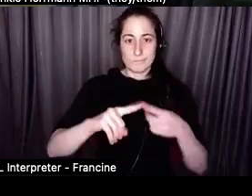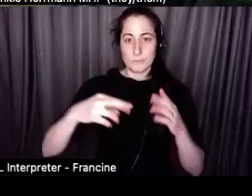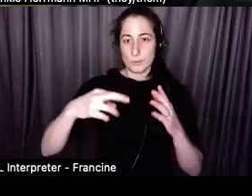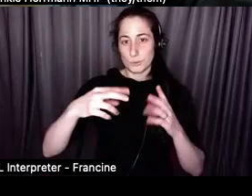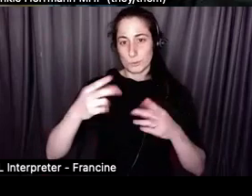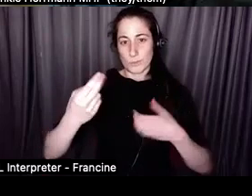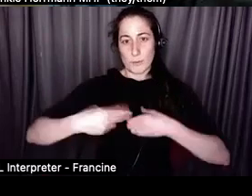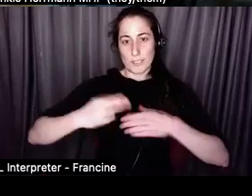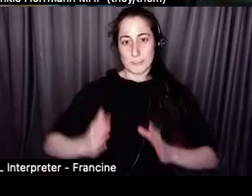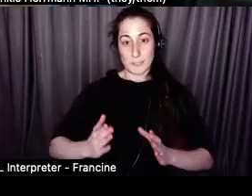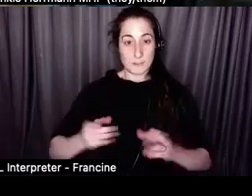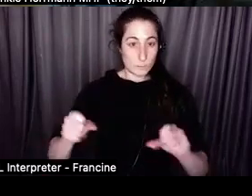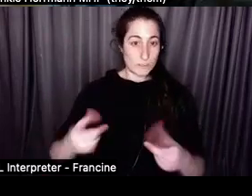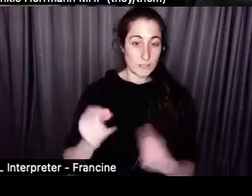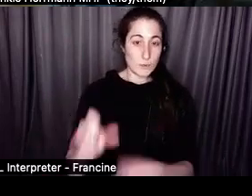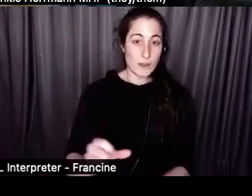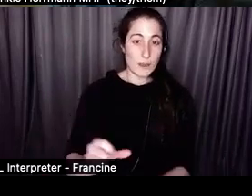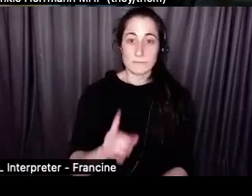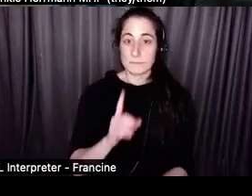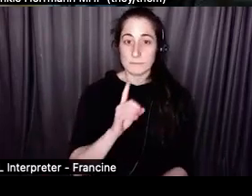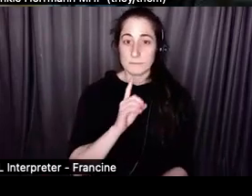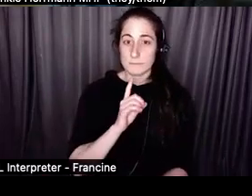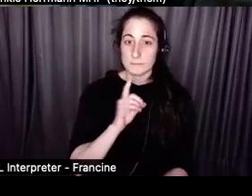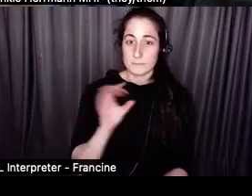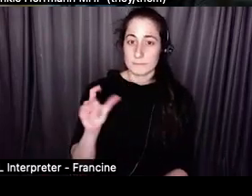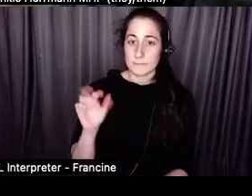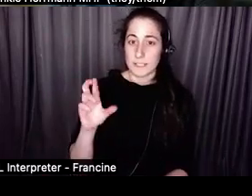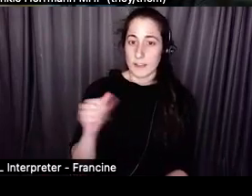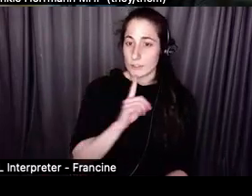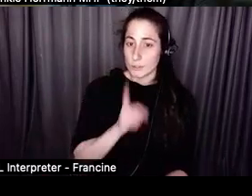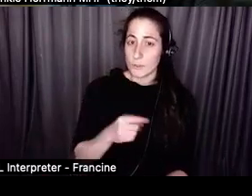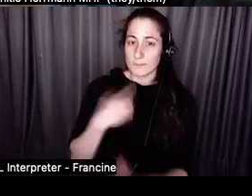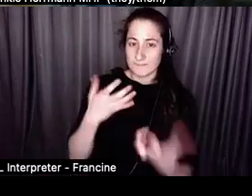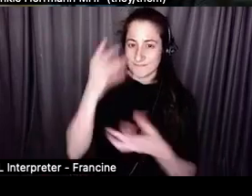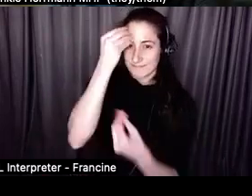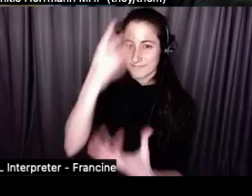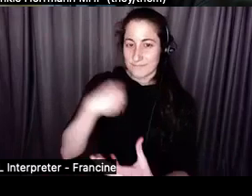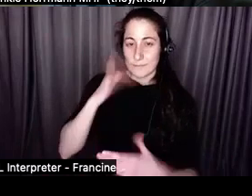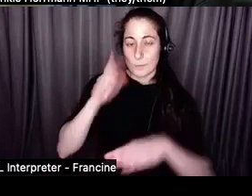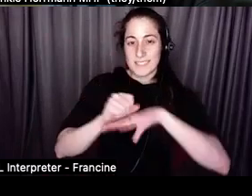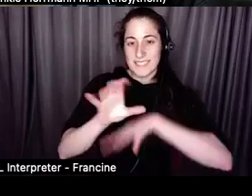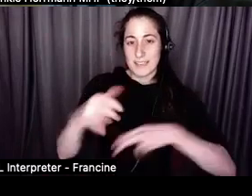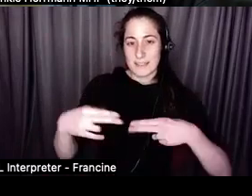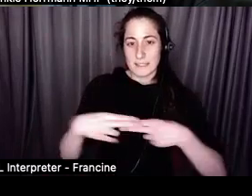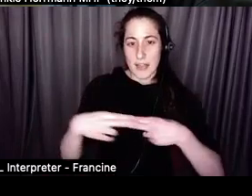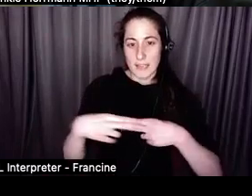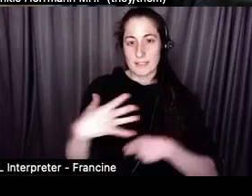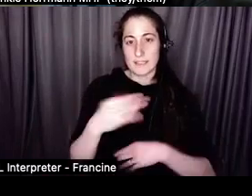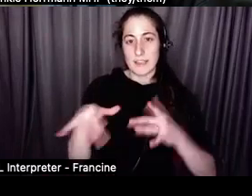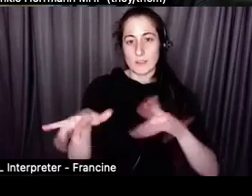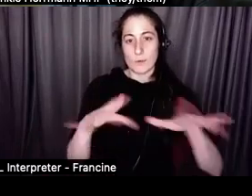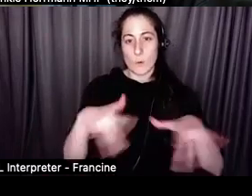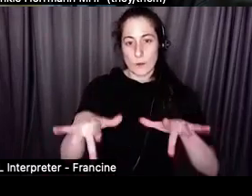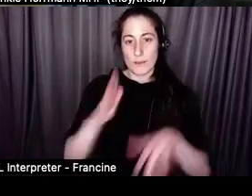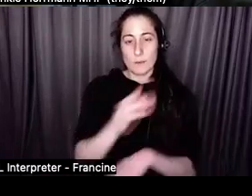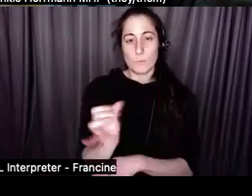to do that. Yeah, that might be, I mean, we are going, just so folks know, in addition to sending out the slides and the recording, we're going to be